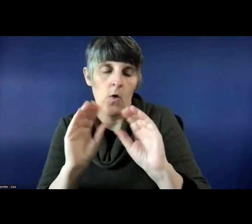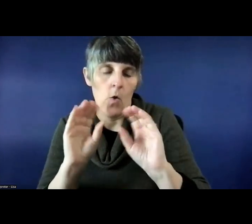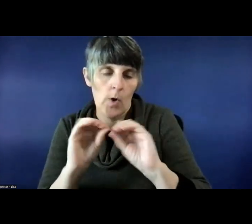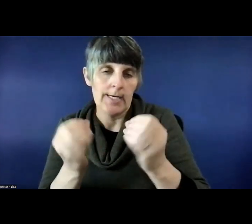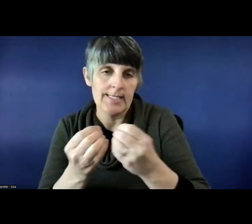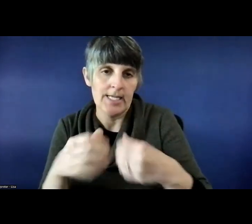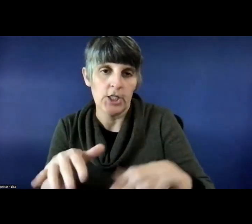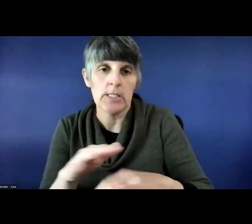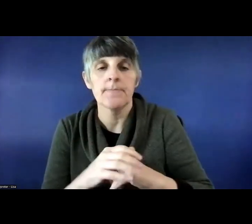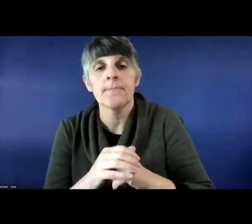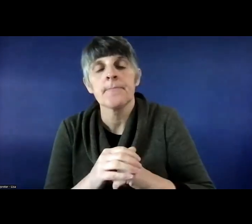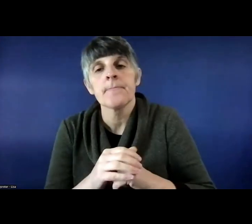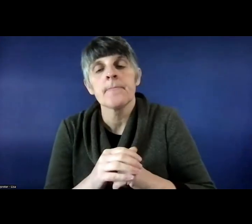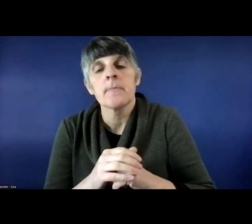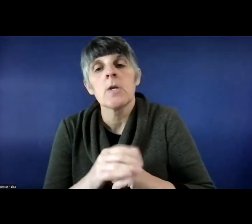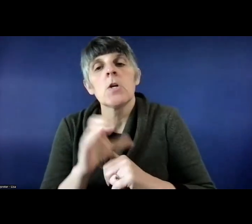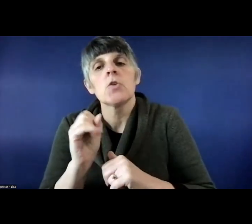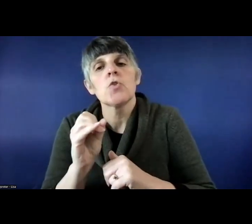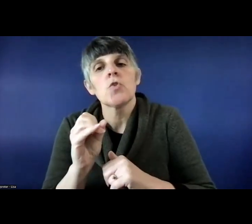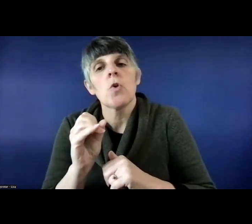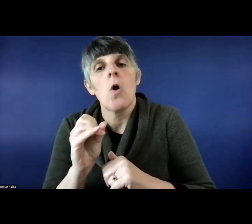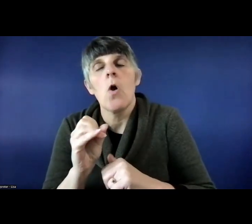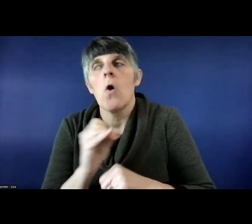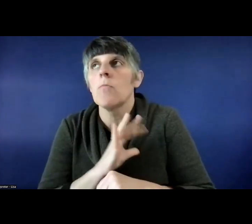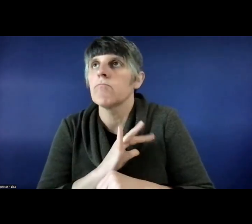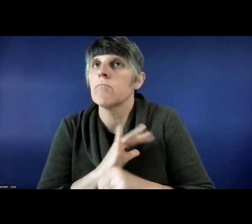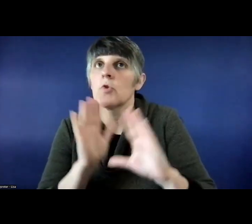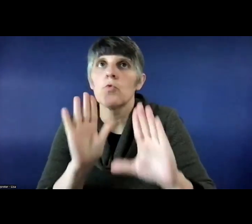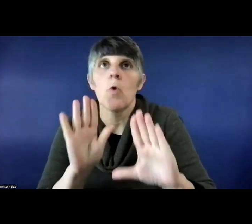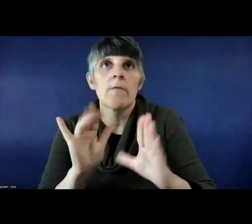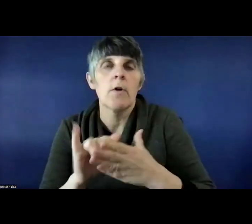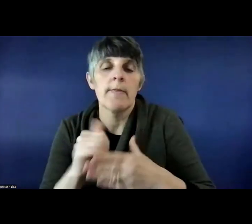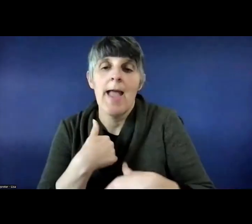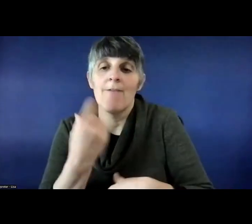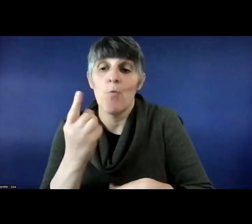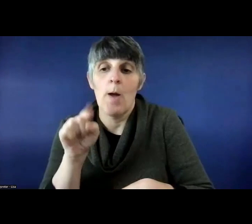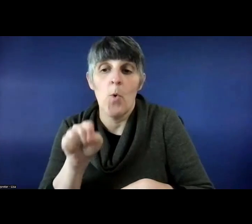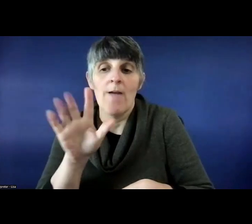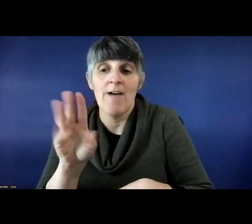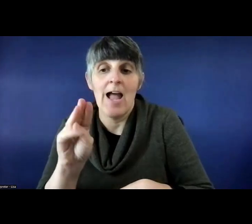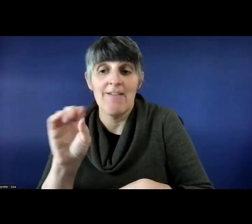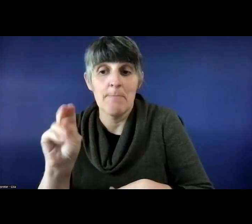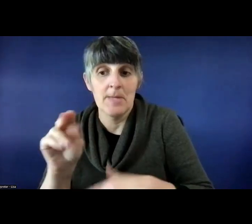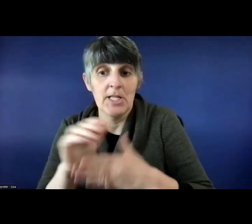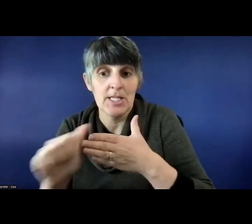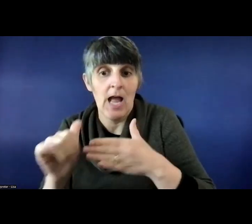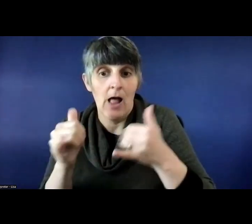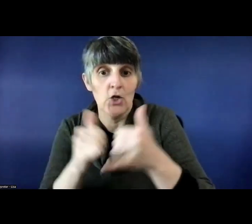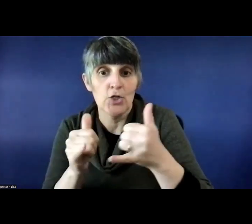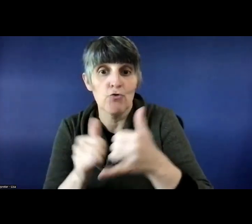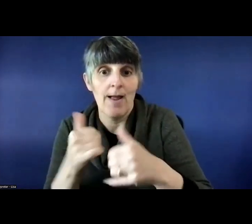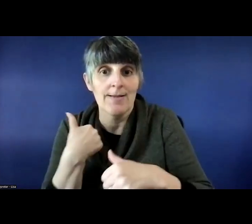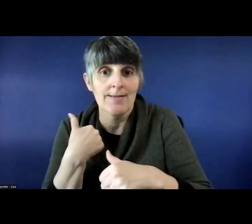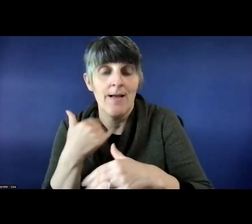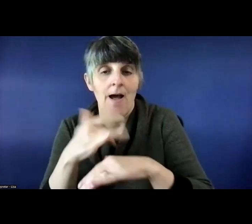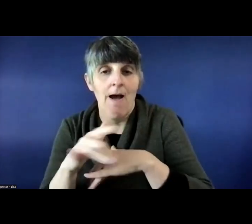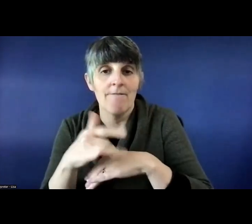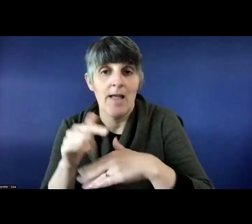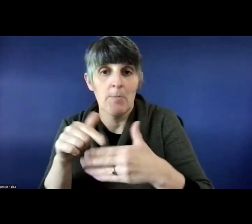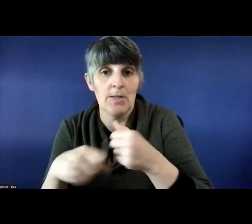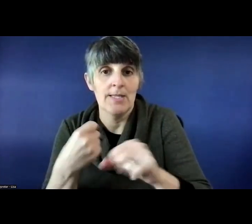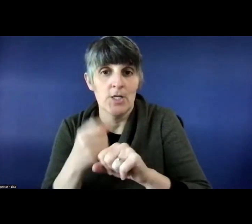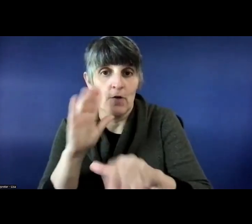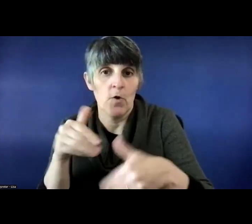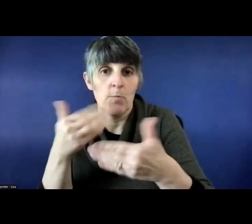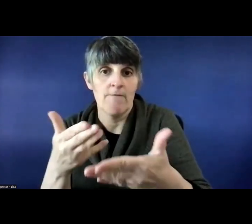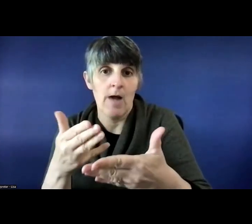organizations. So it's wonderful that there's $1.5 million in grants available this year to